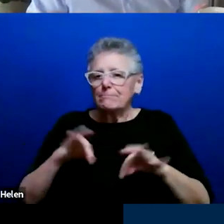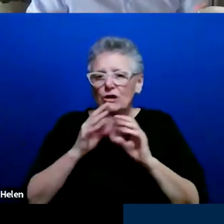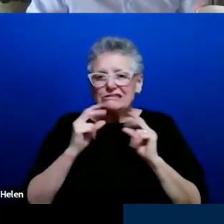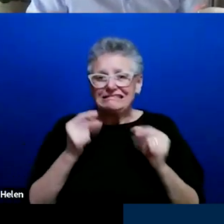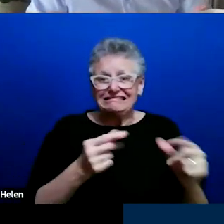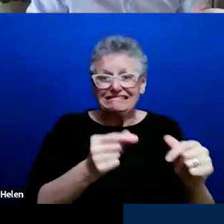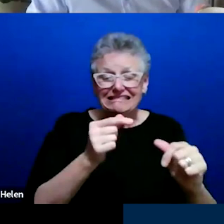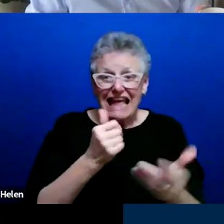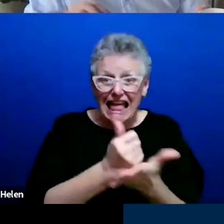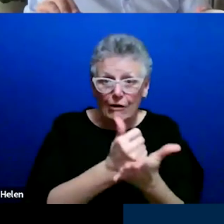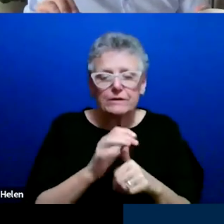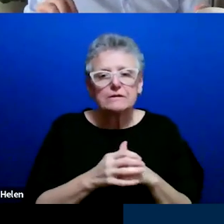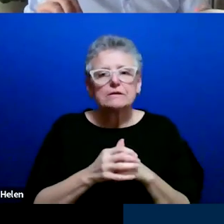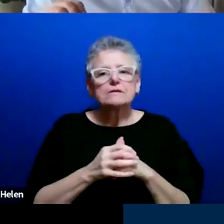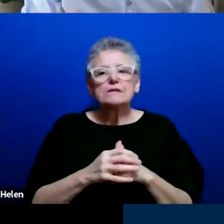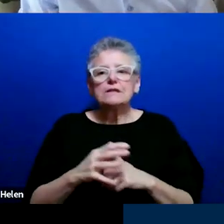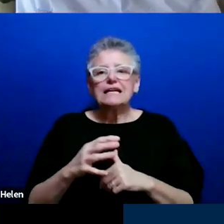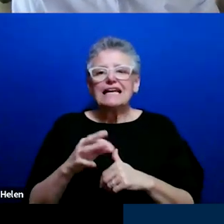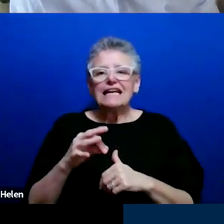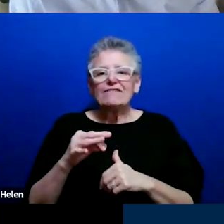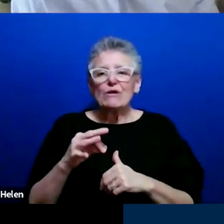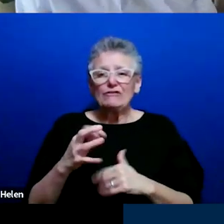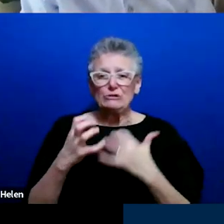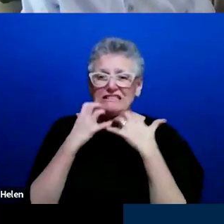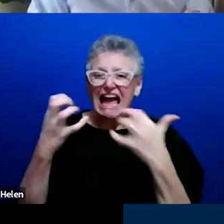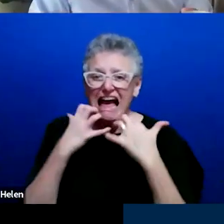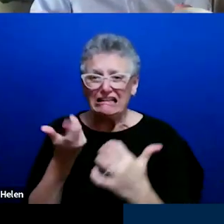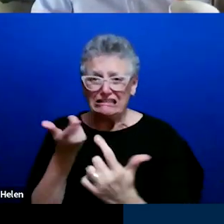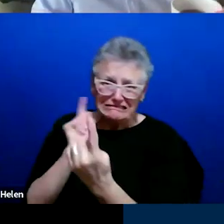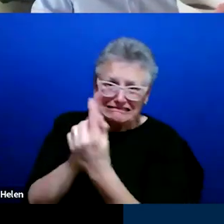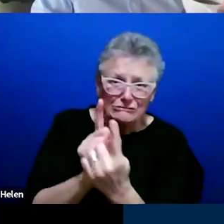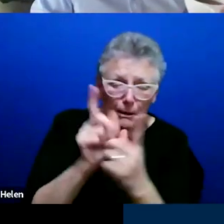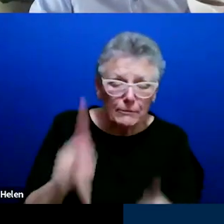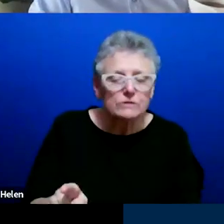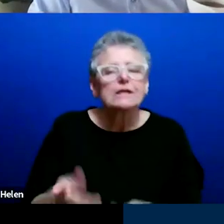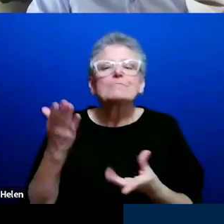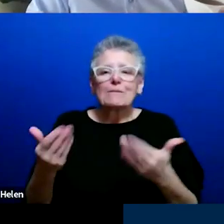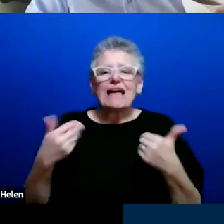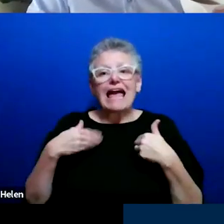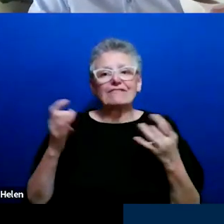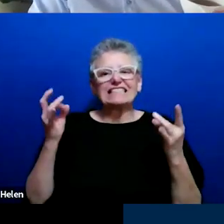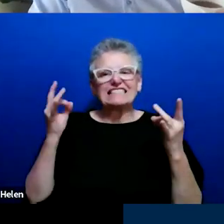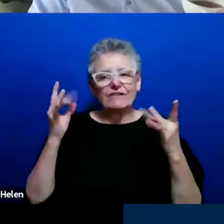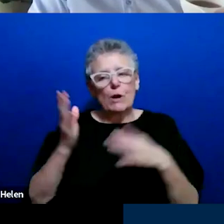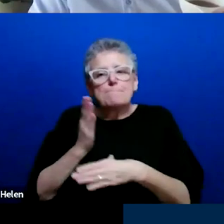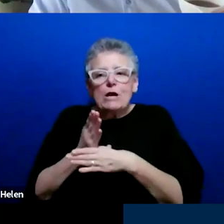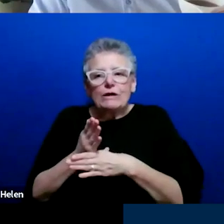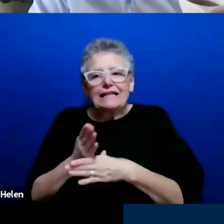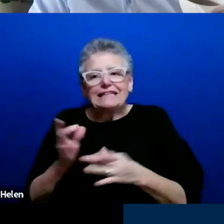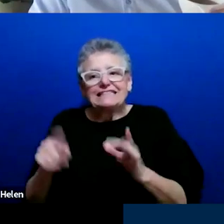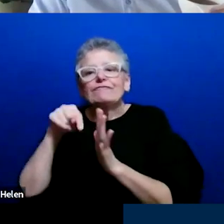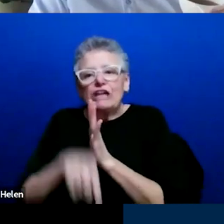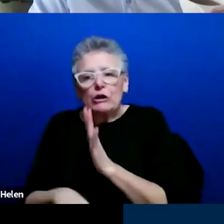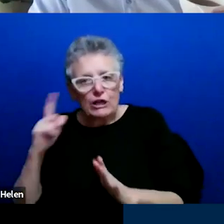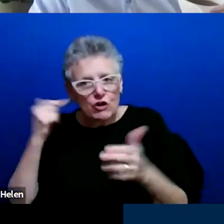have to yell to people, there's talking loud, but there's yelling and getting close to people, they probably have a severe, moderately severe hearing loss